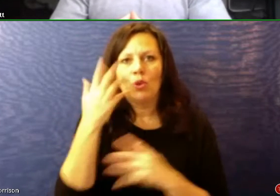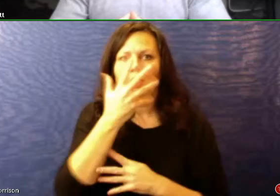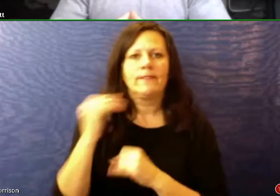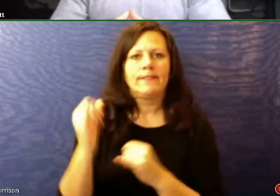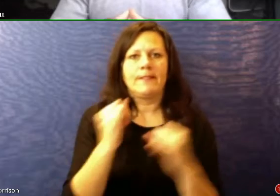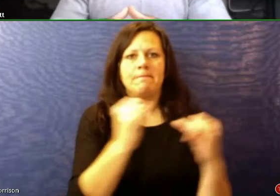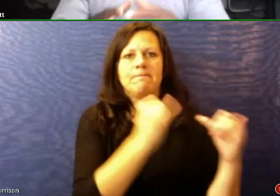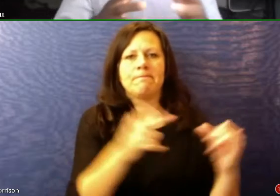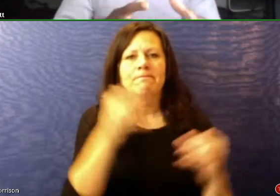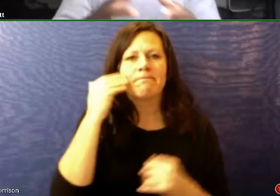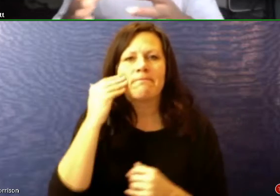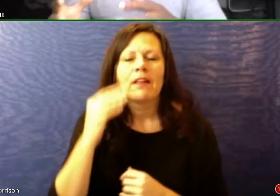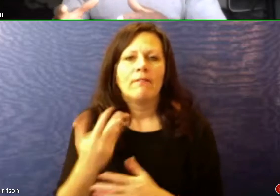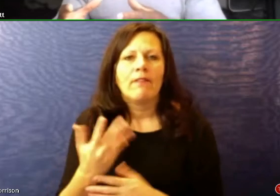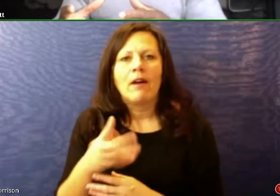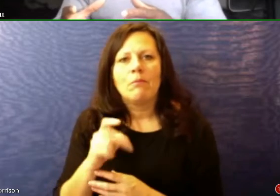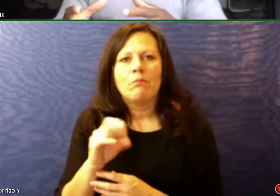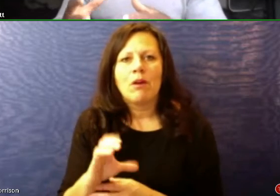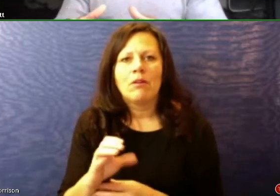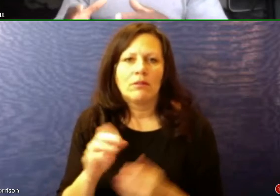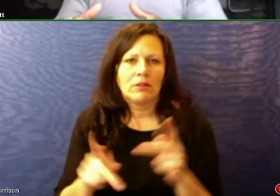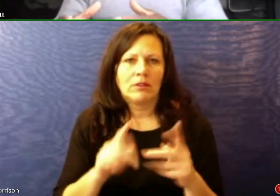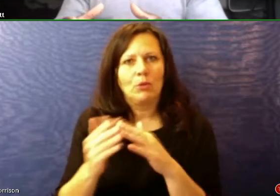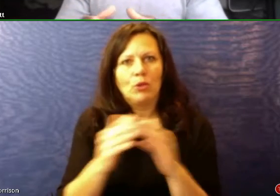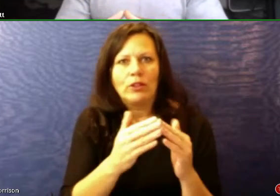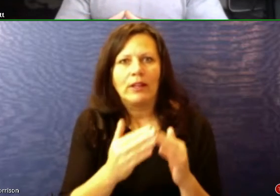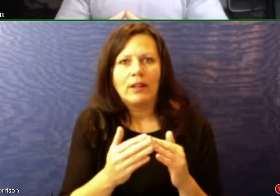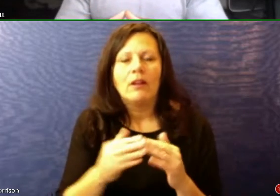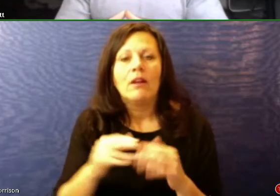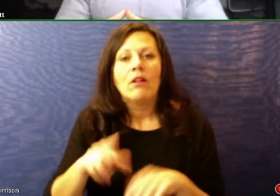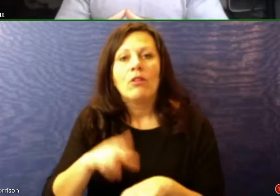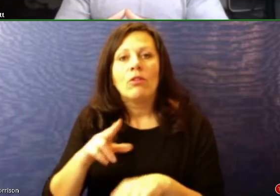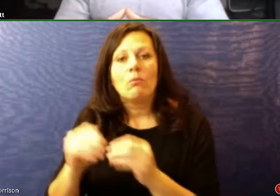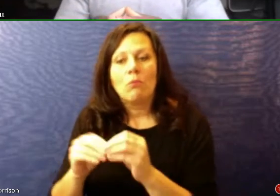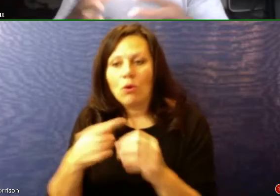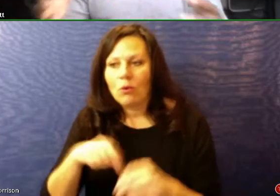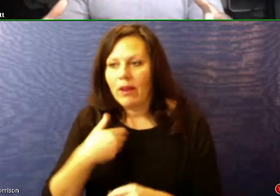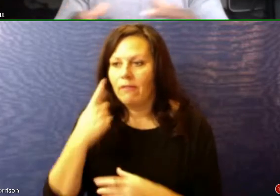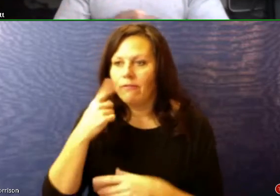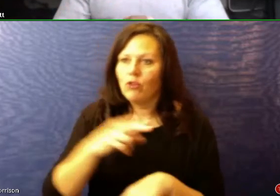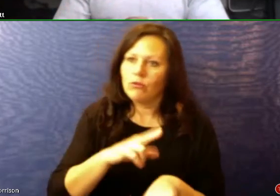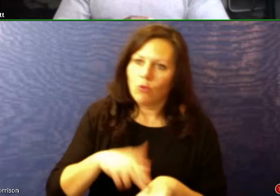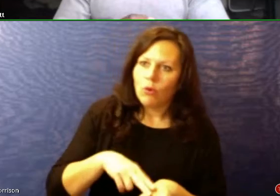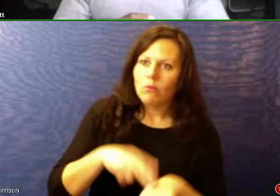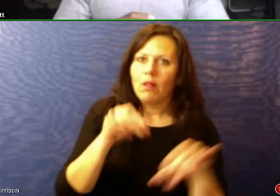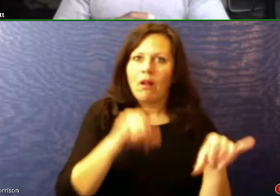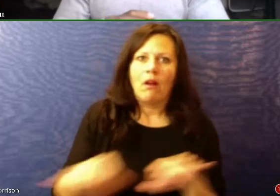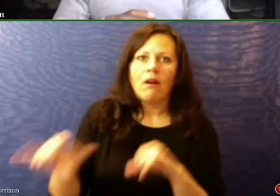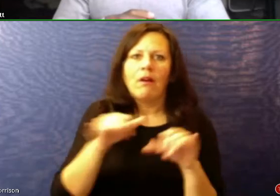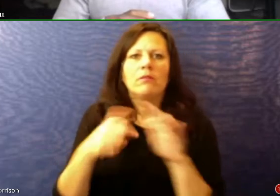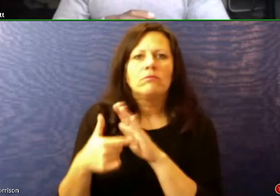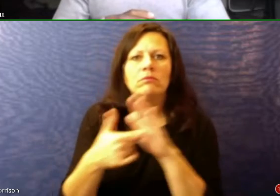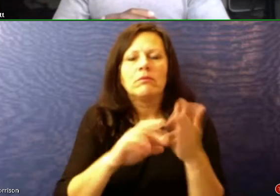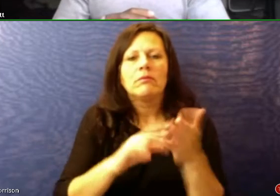BIPOC community. Because the more we have and normalize representation, then the more we'll notice